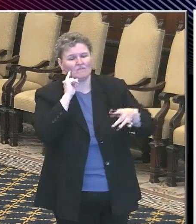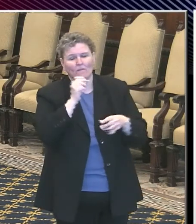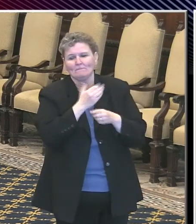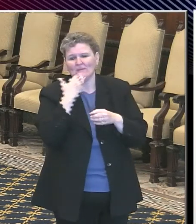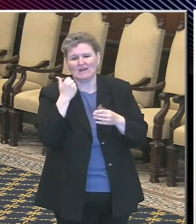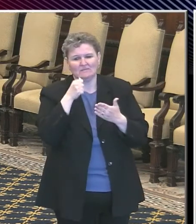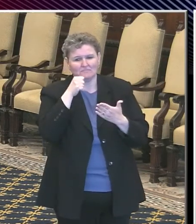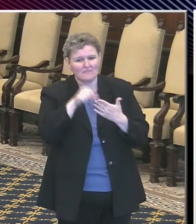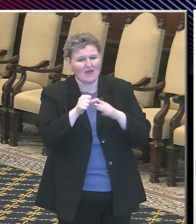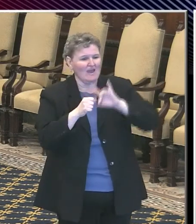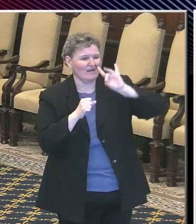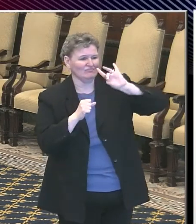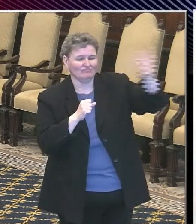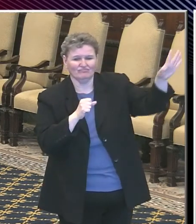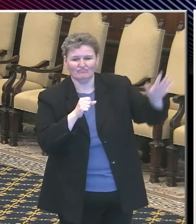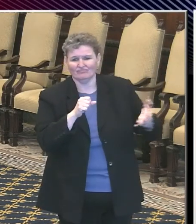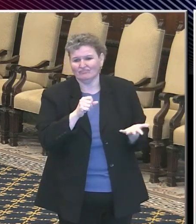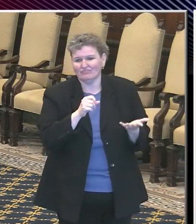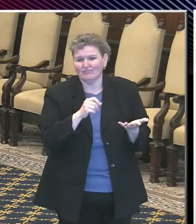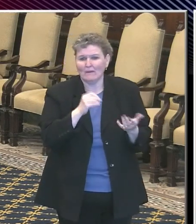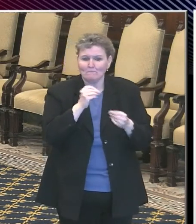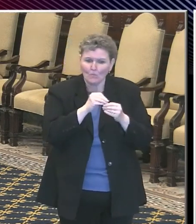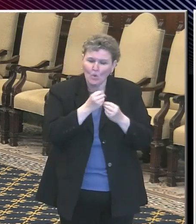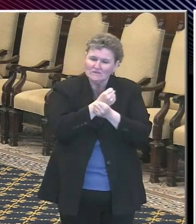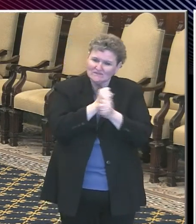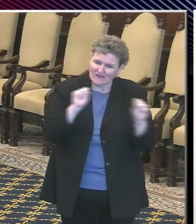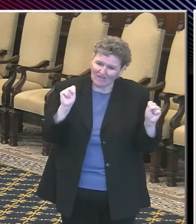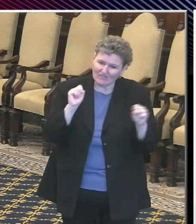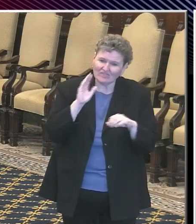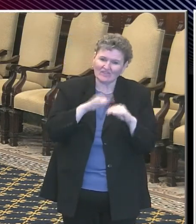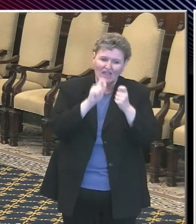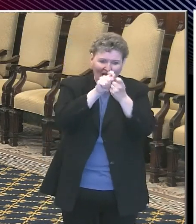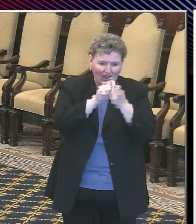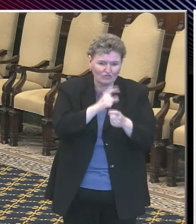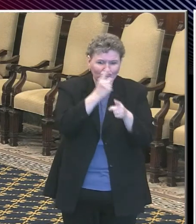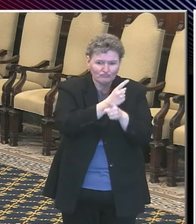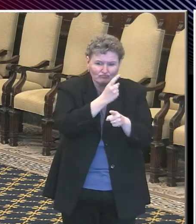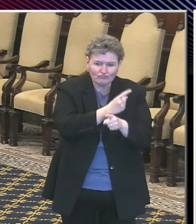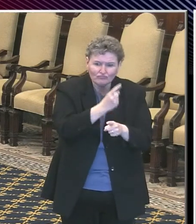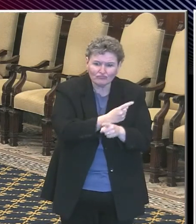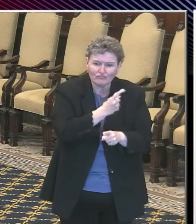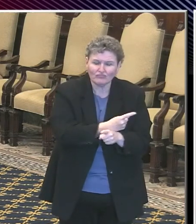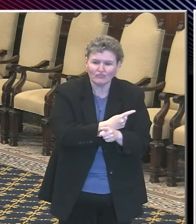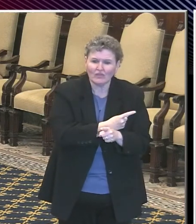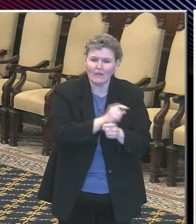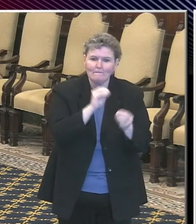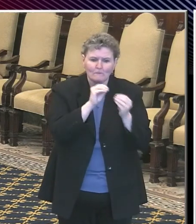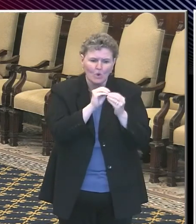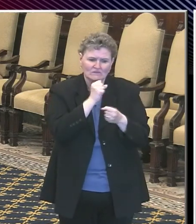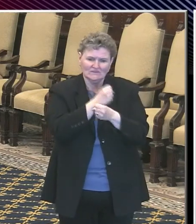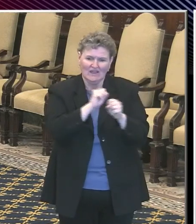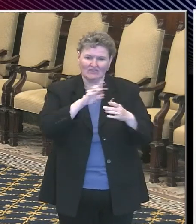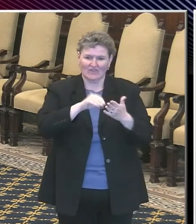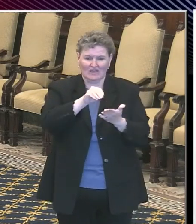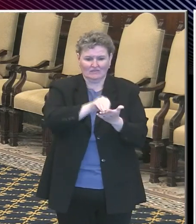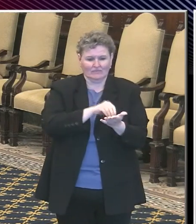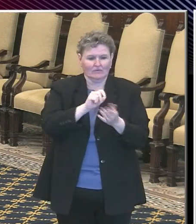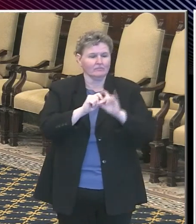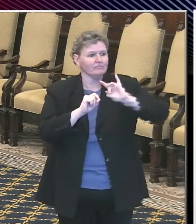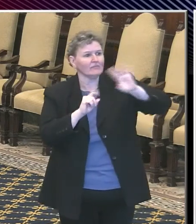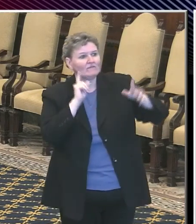you. Yep. Thank you, Laura. This is the last call for questions, folks. We'll go to Pat Loeb of